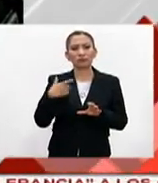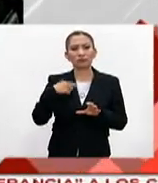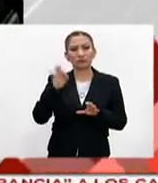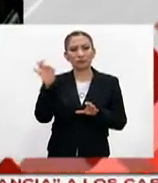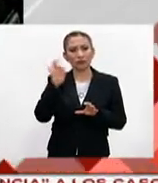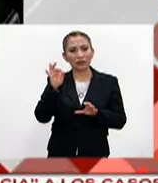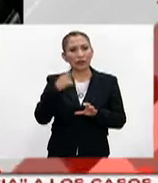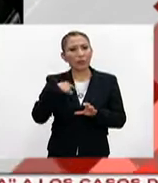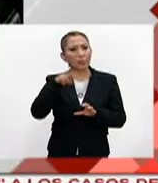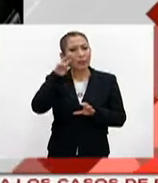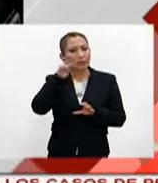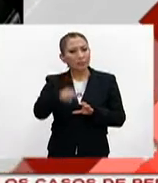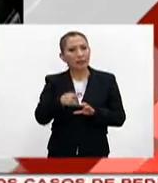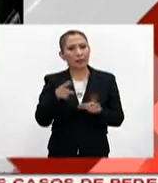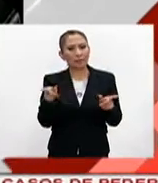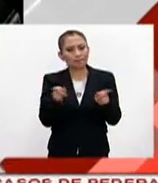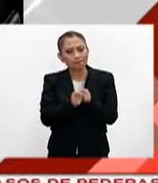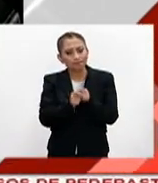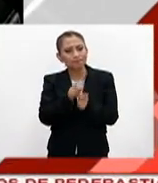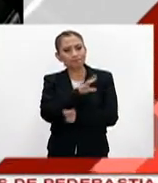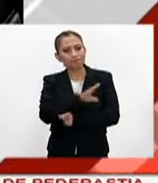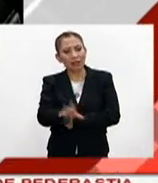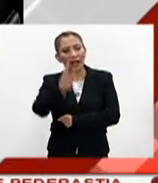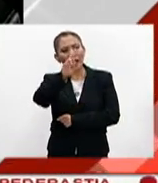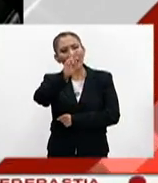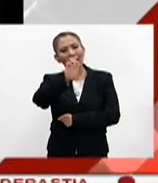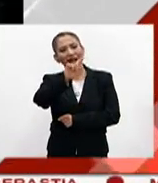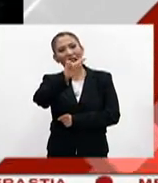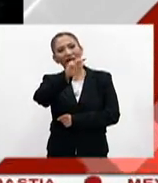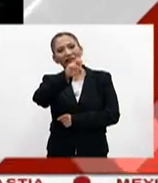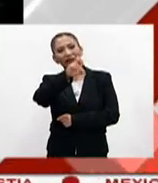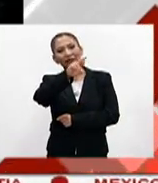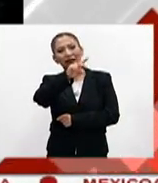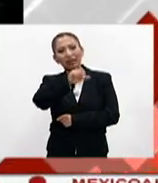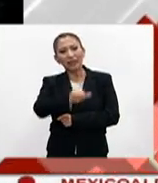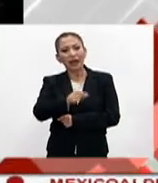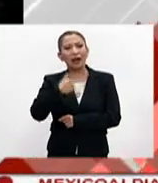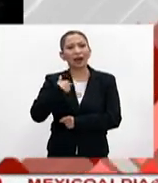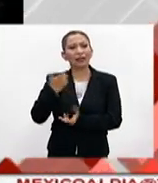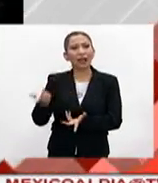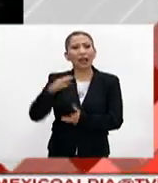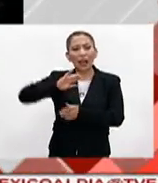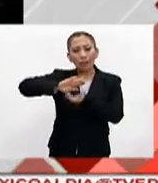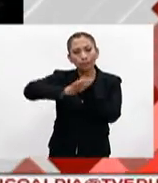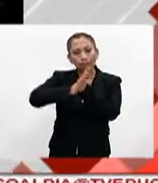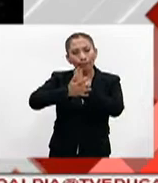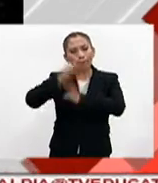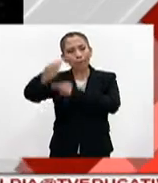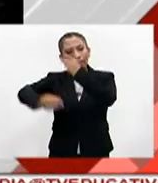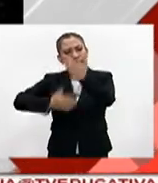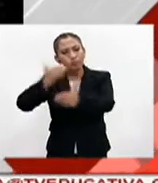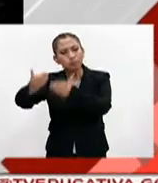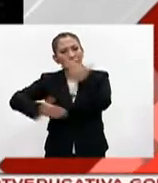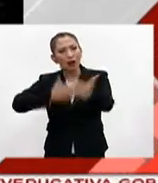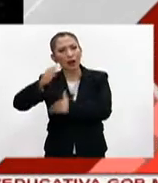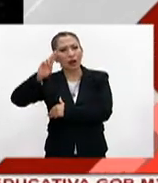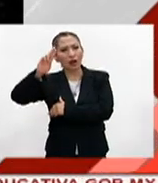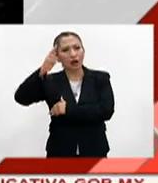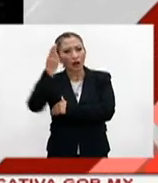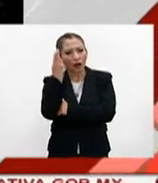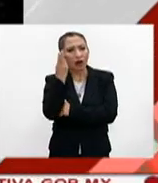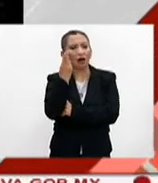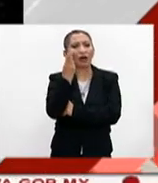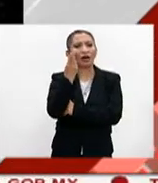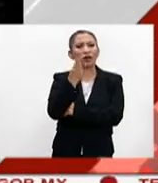like Maxwell's equations and general relativity that determine the evolution of the universe, given its state